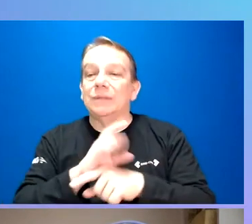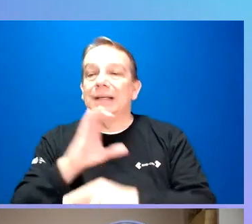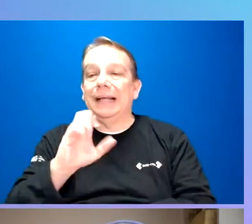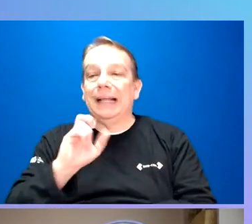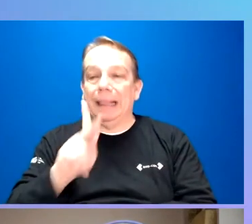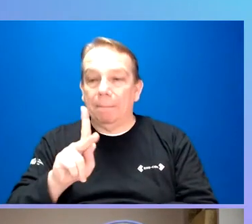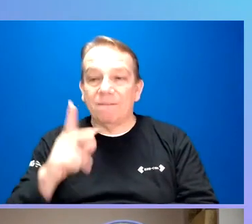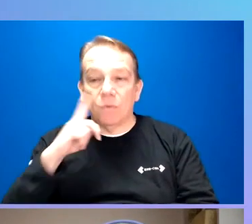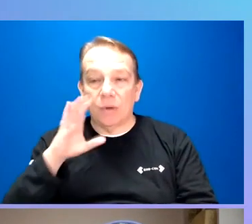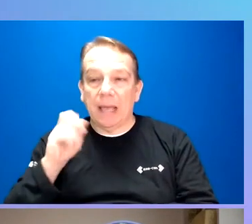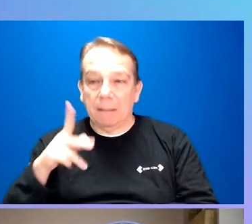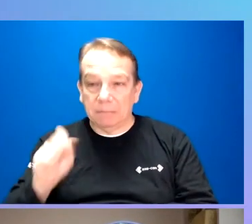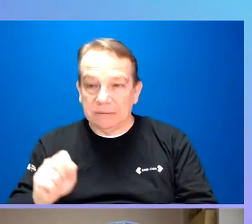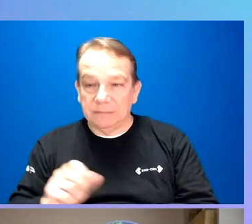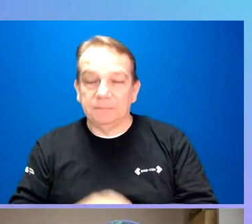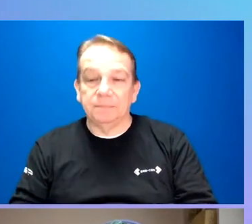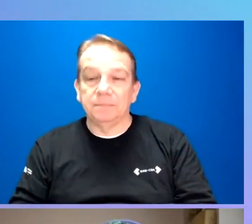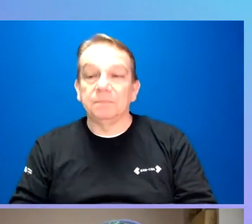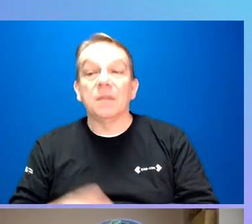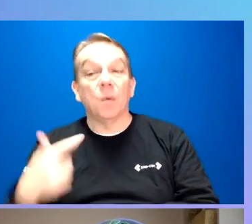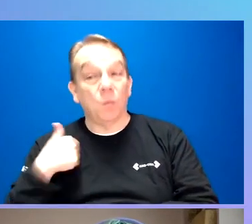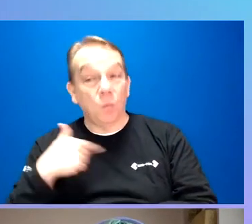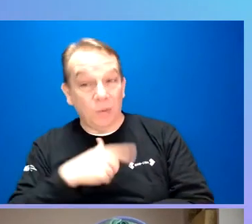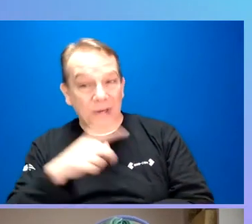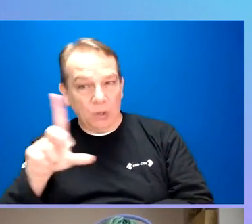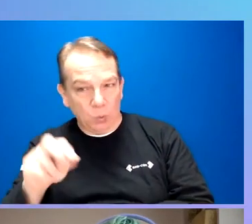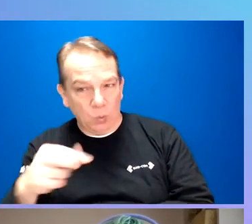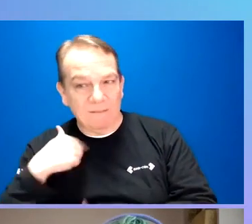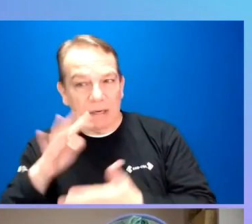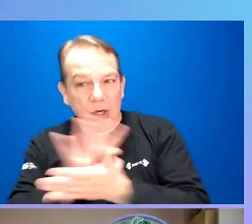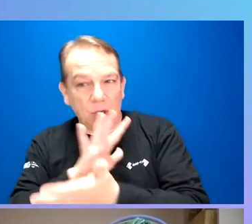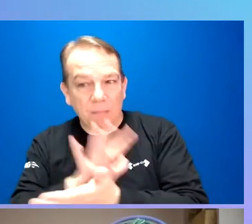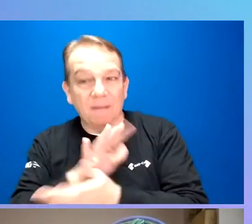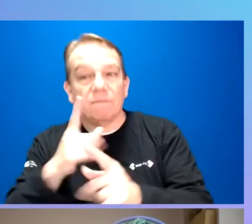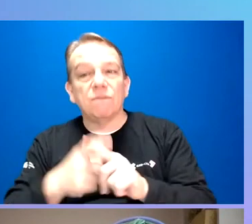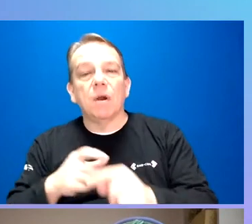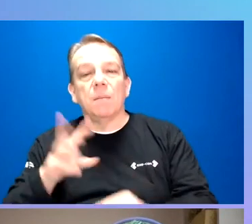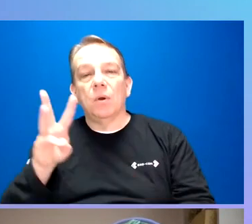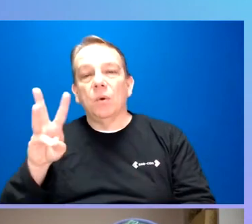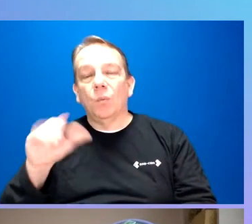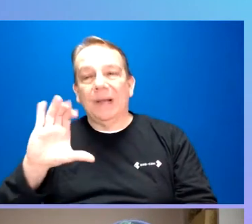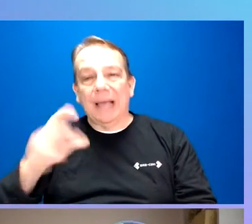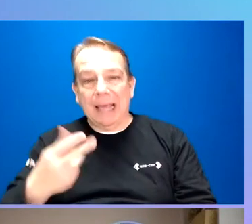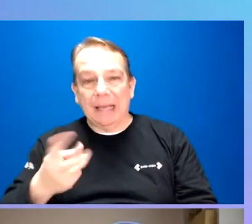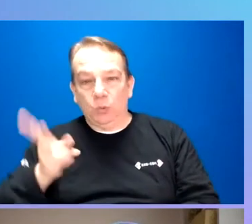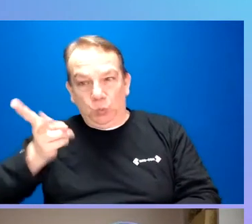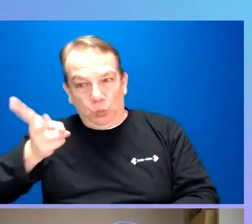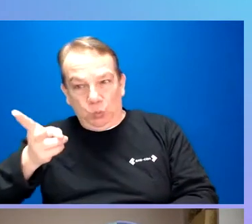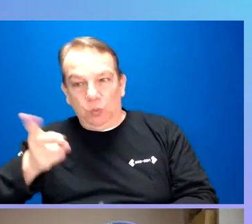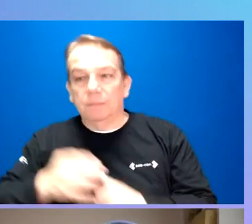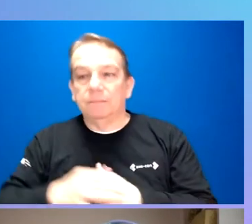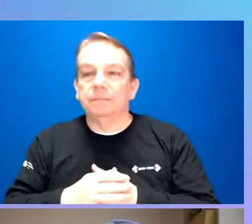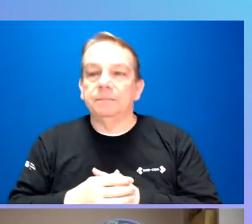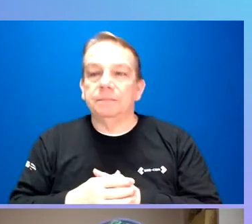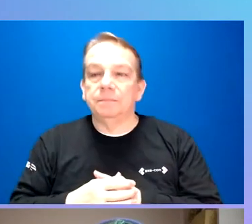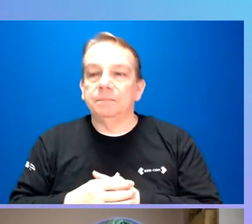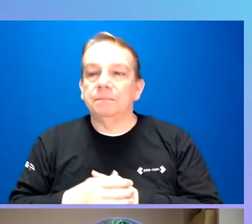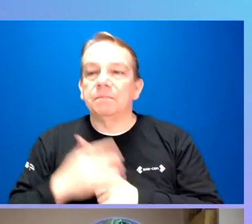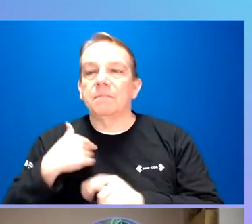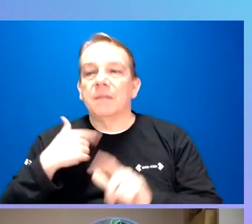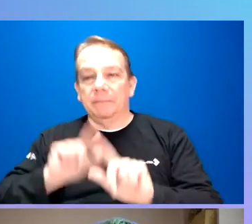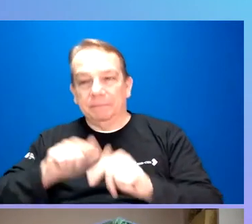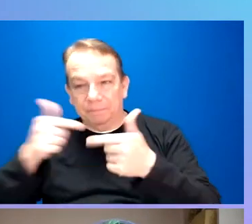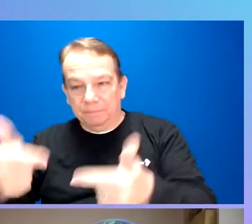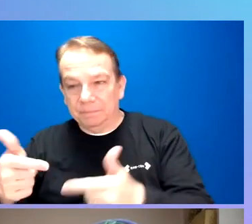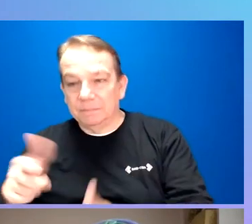taps. And we do have documentation, a note from WCAG 2.2 ICT. So I want to give it over to